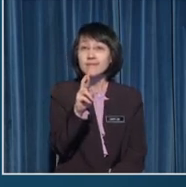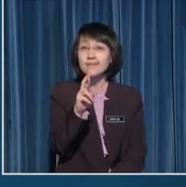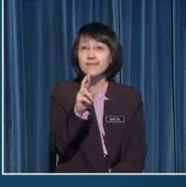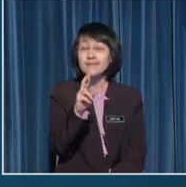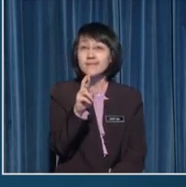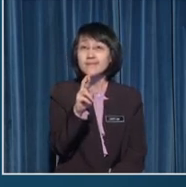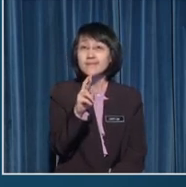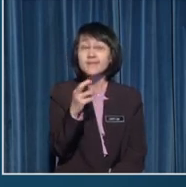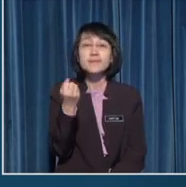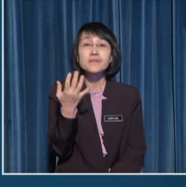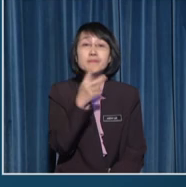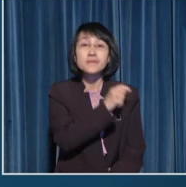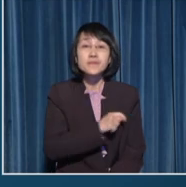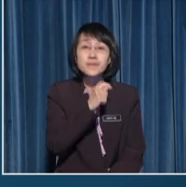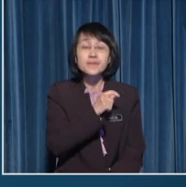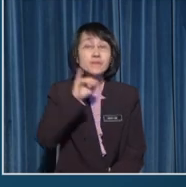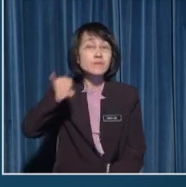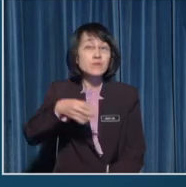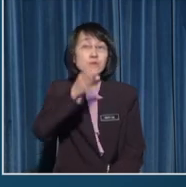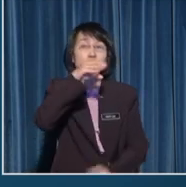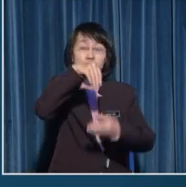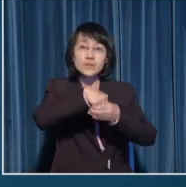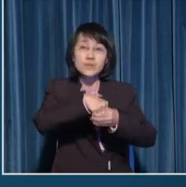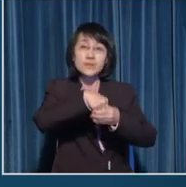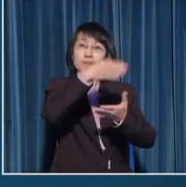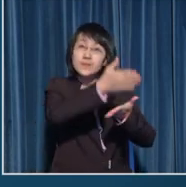types of juice in the chart.